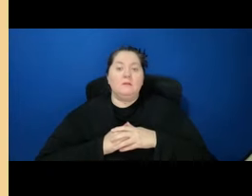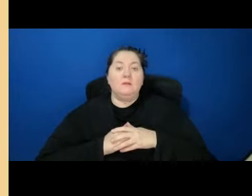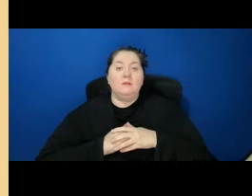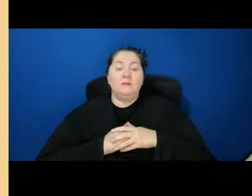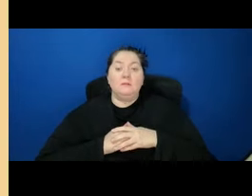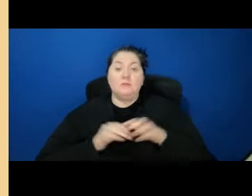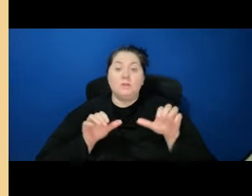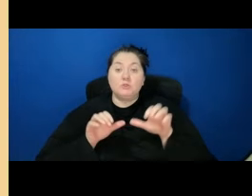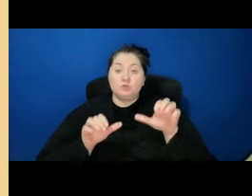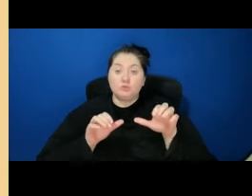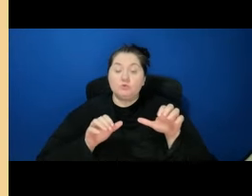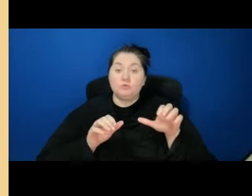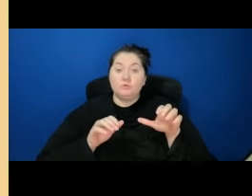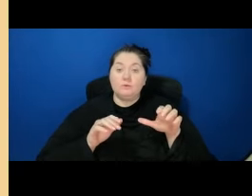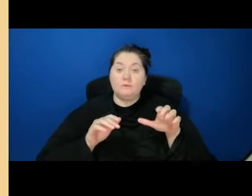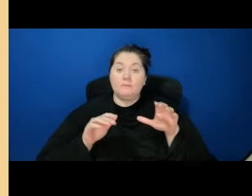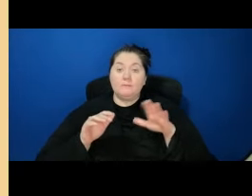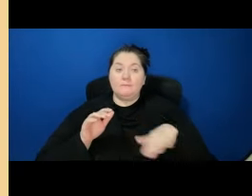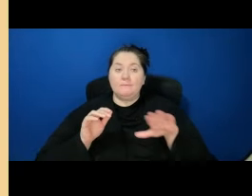base their